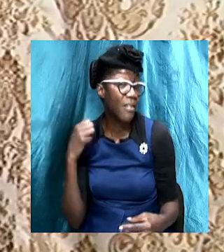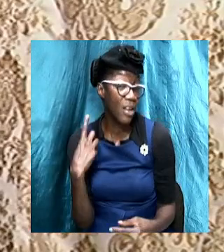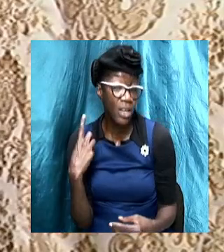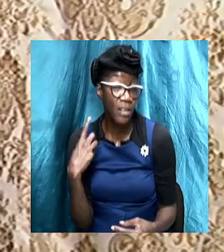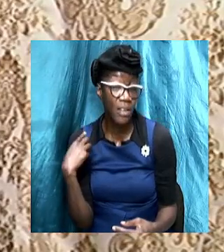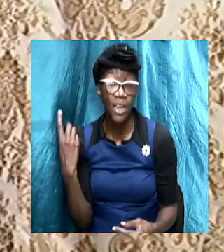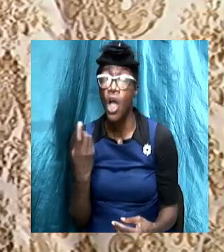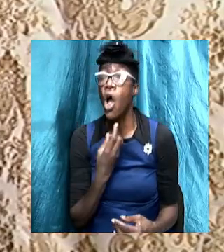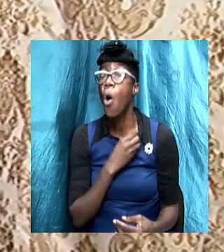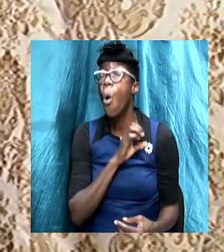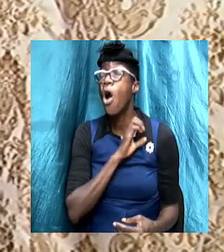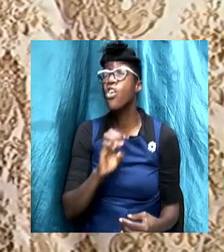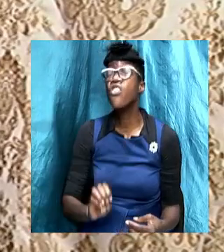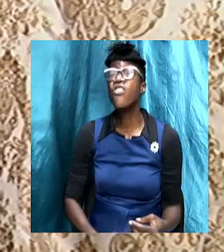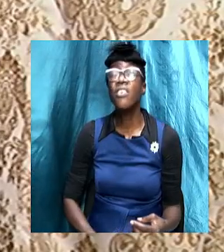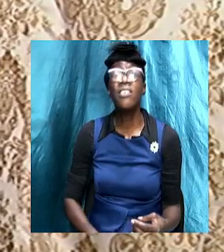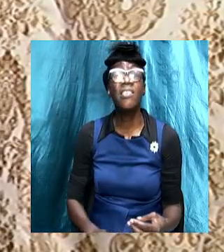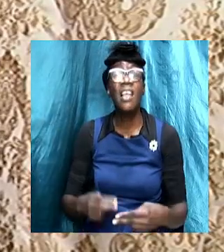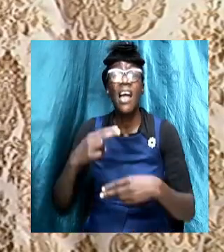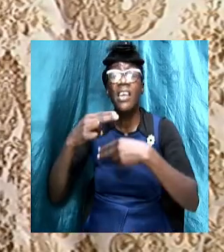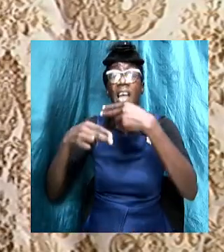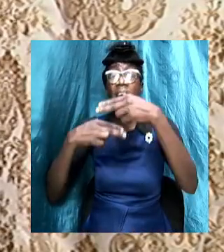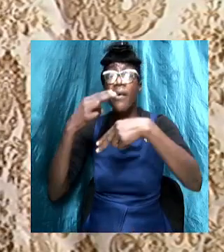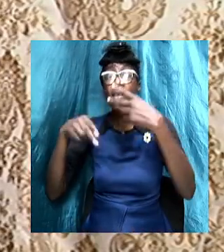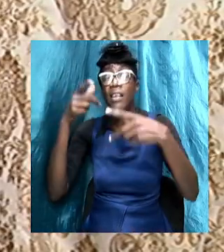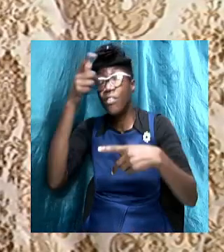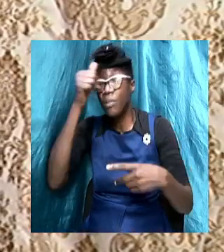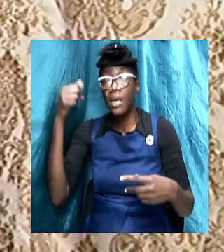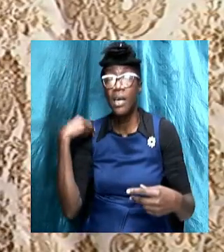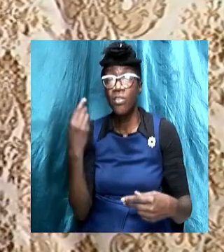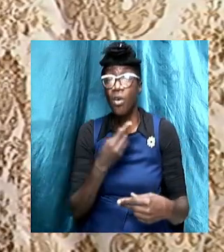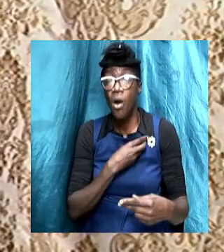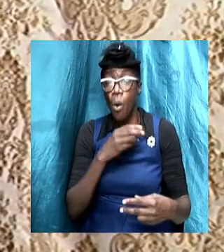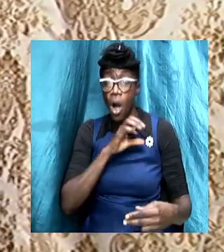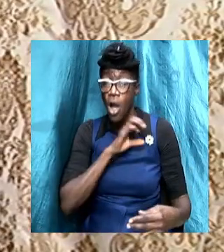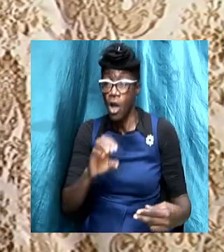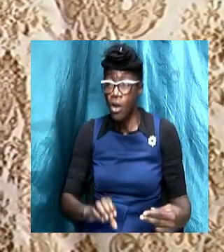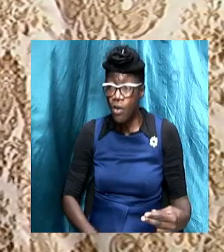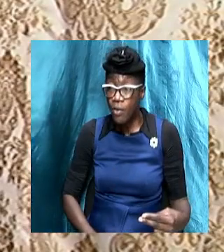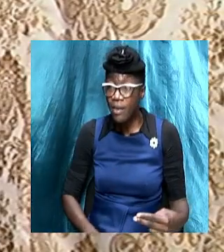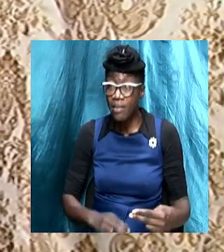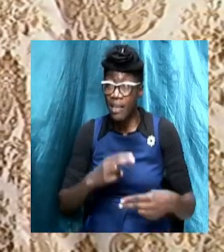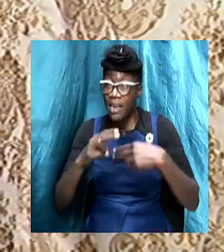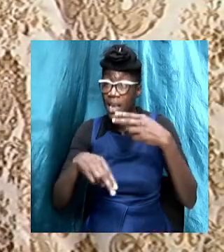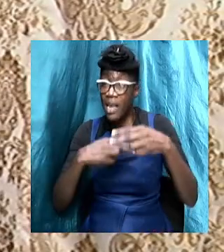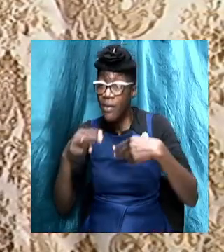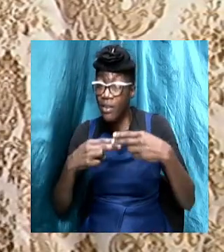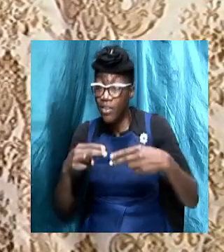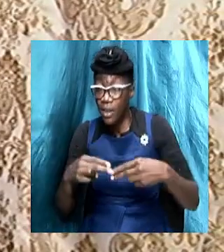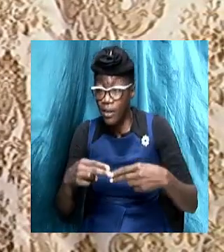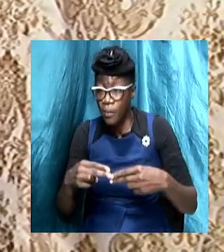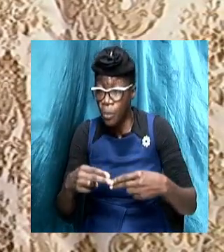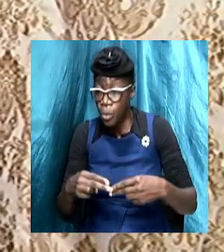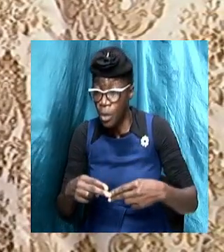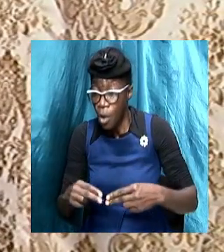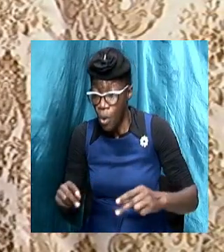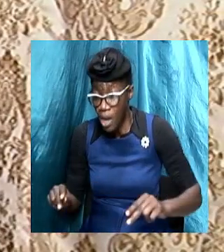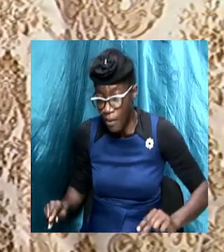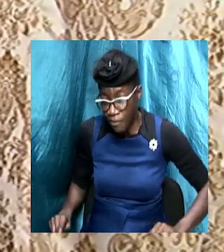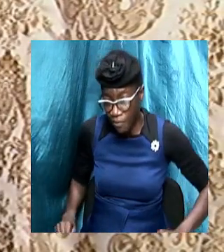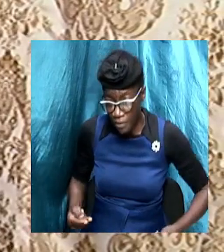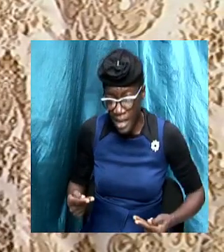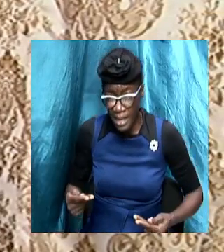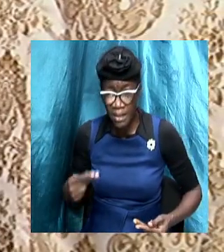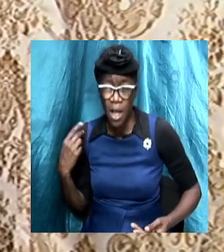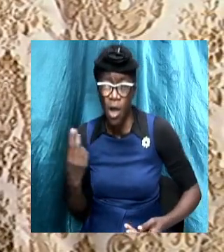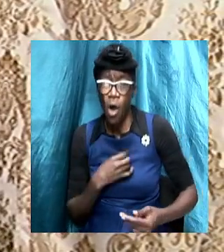our Christian heritage, because our Christian heritage will affect our identity.